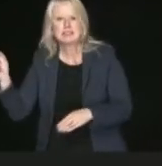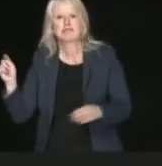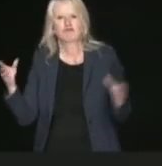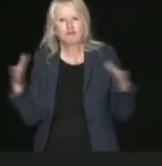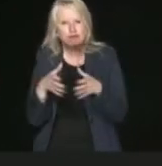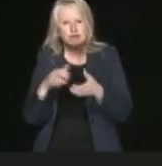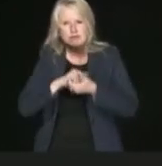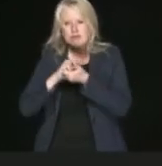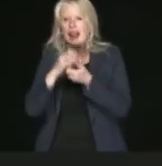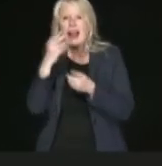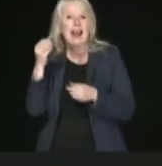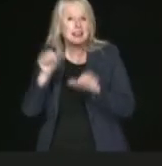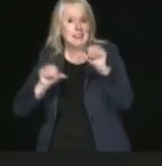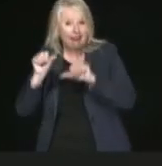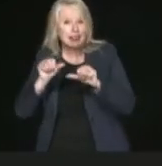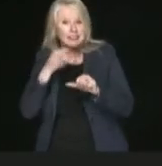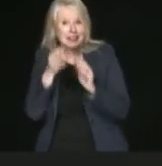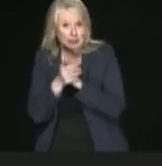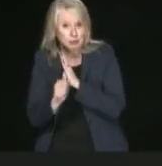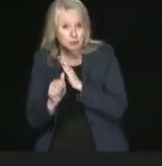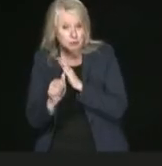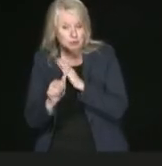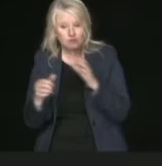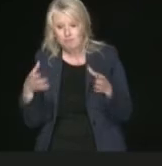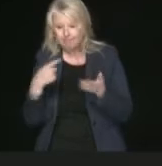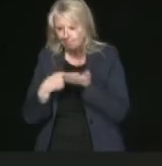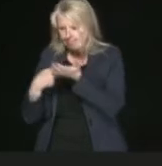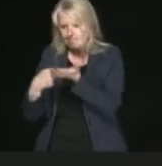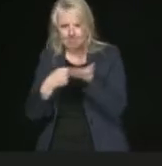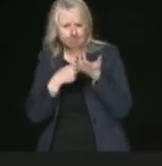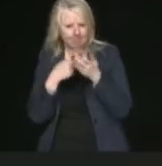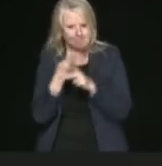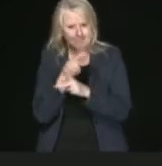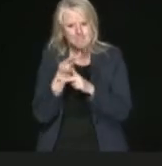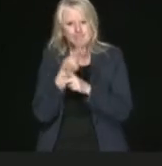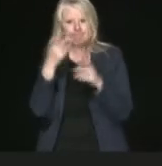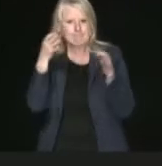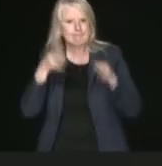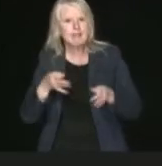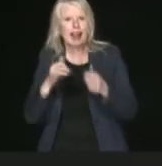and our scientists, so that we can determine